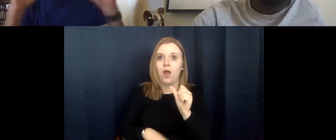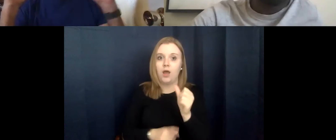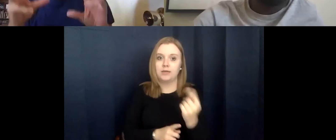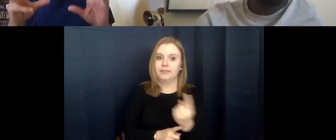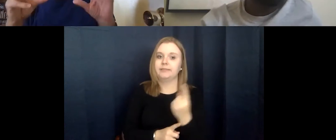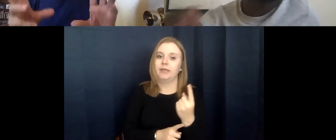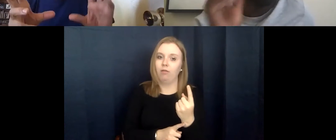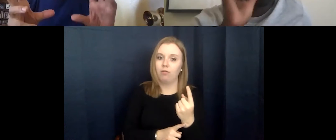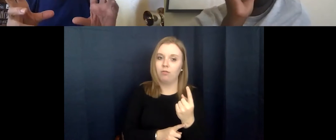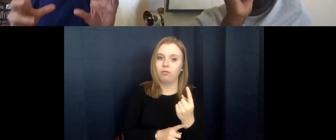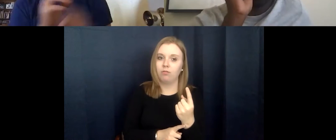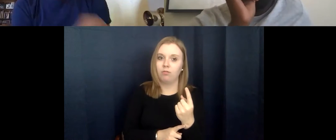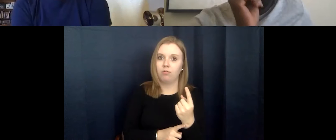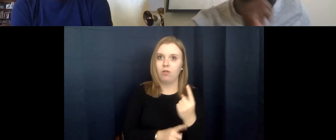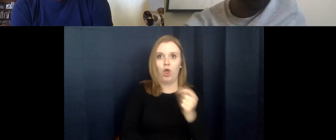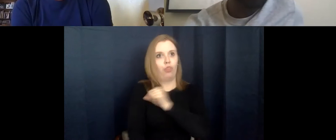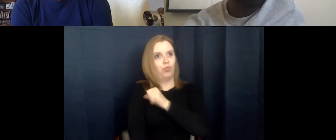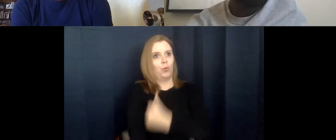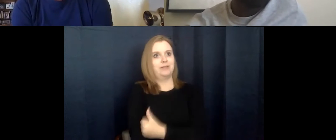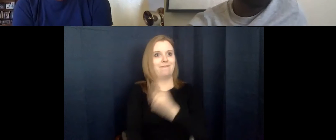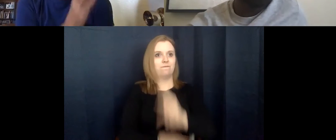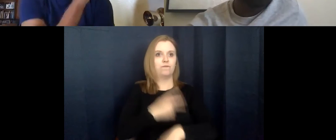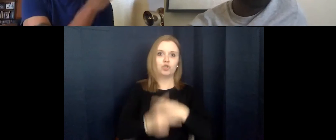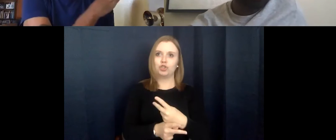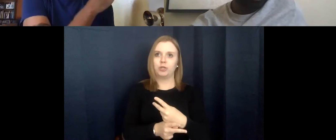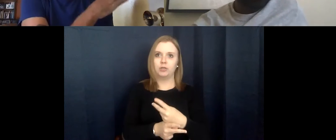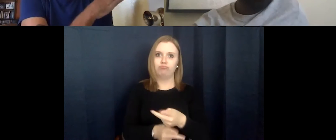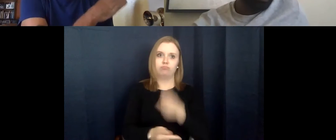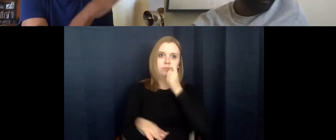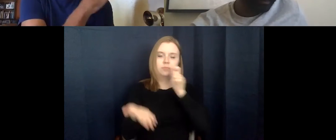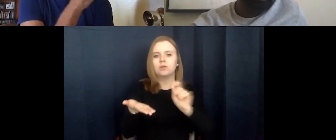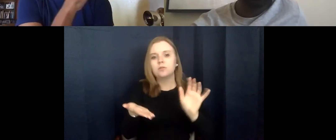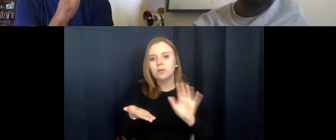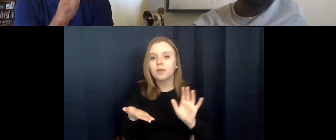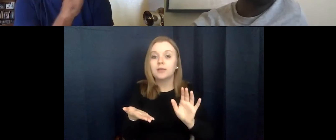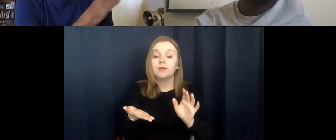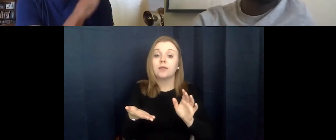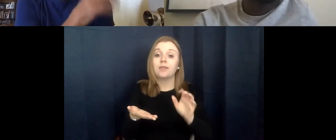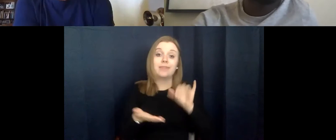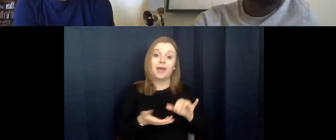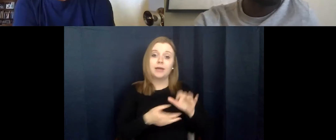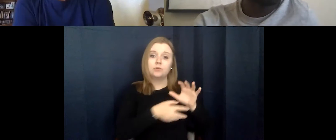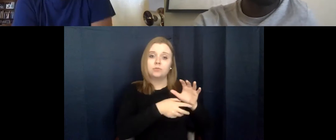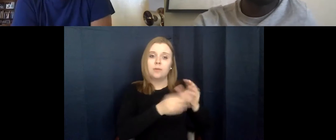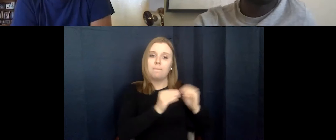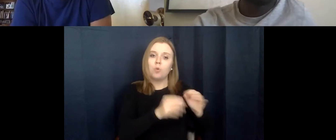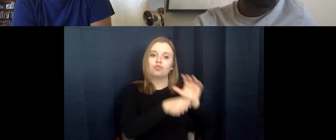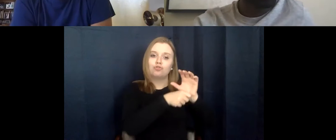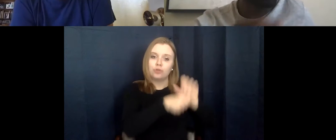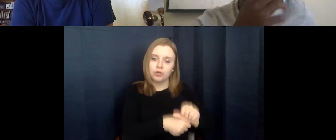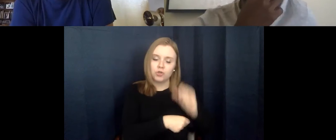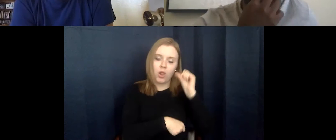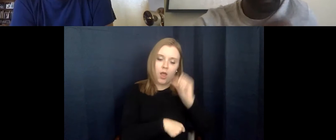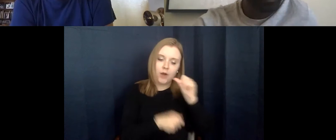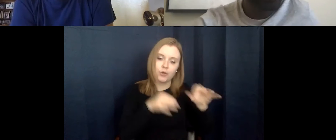authoritative version of, and I think that the sort of more traditional audio descriptions,